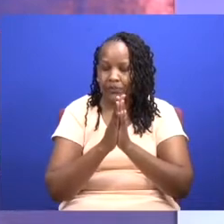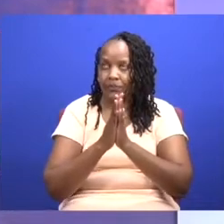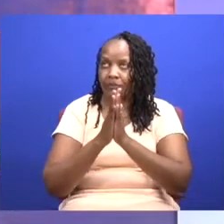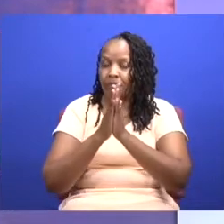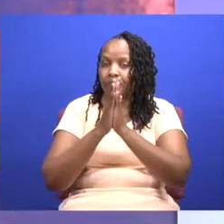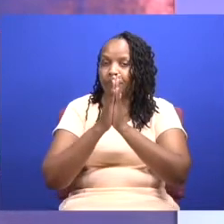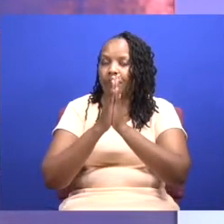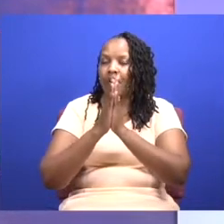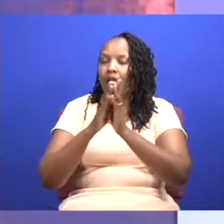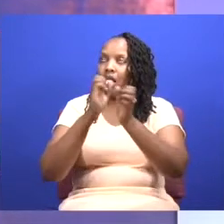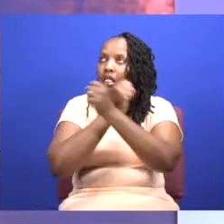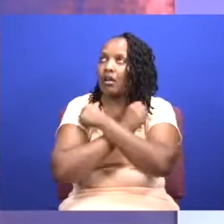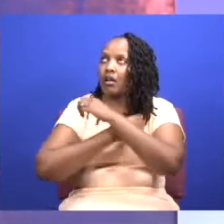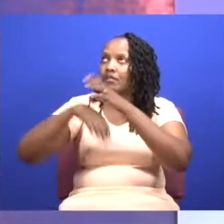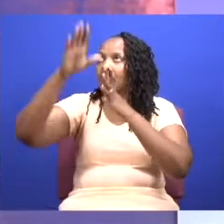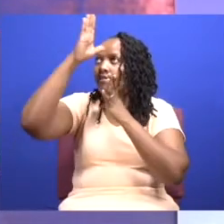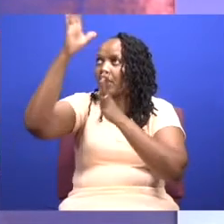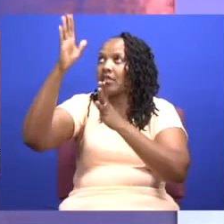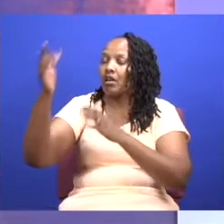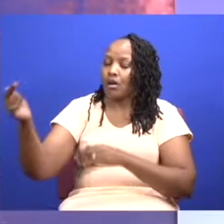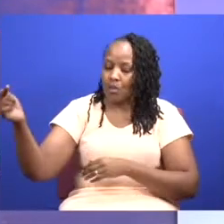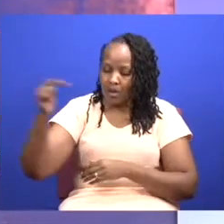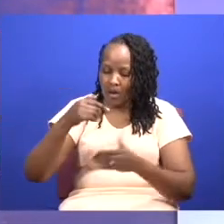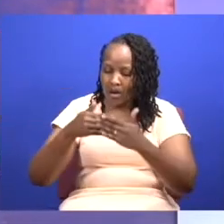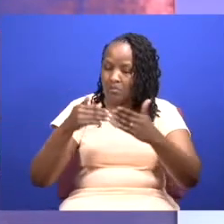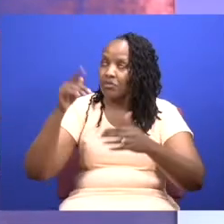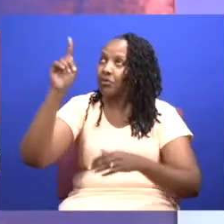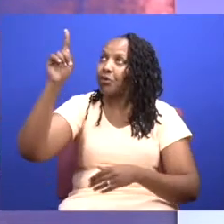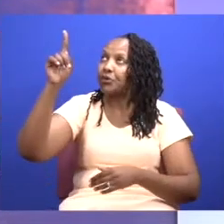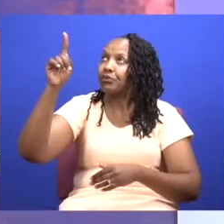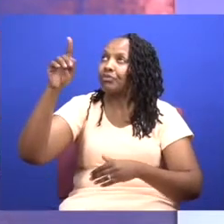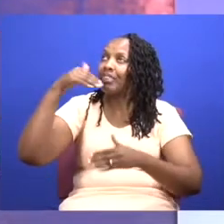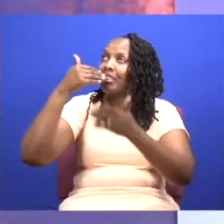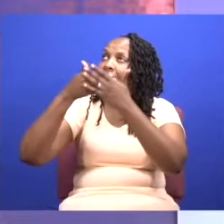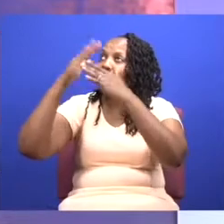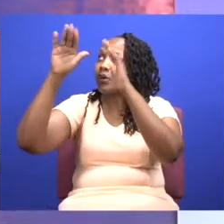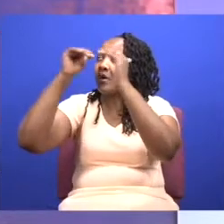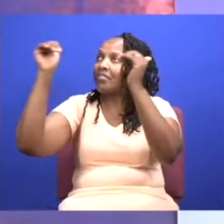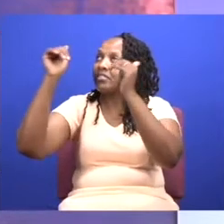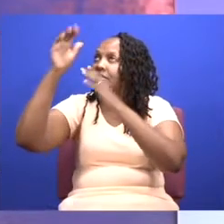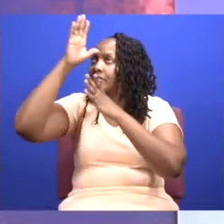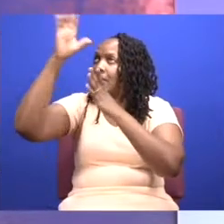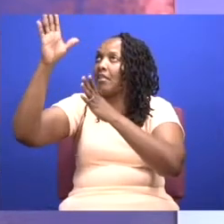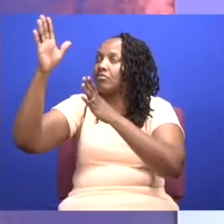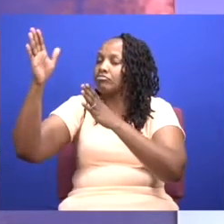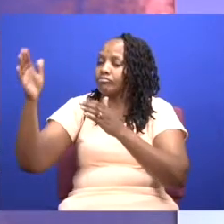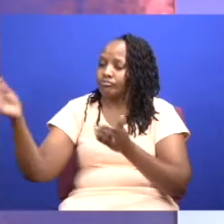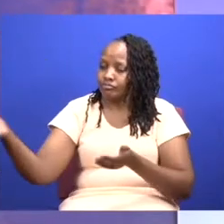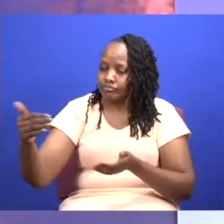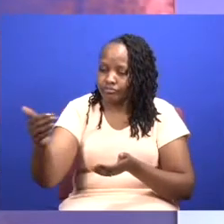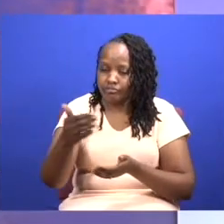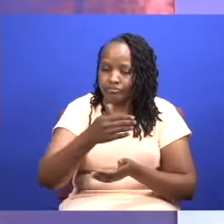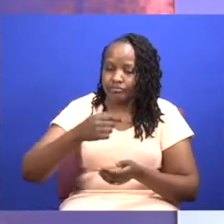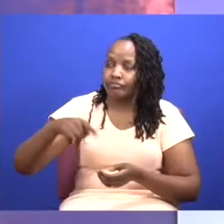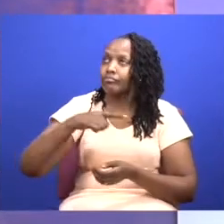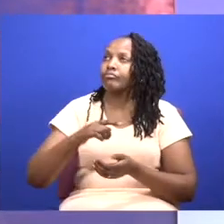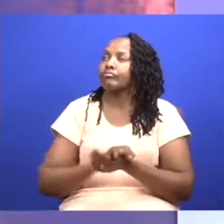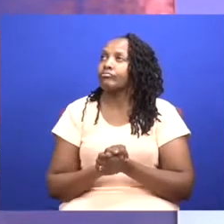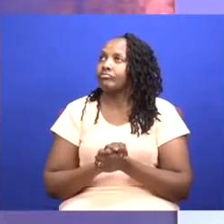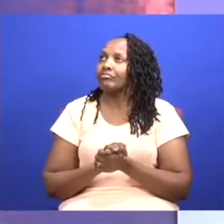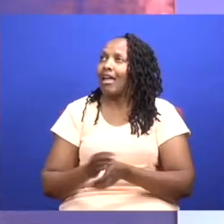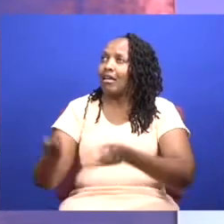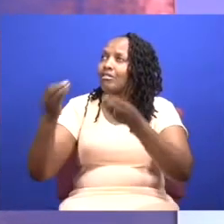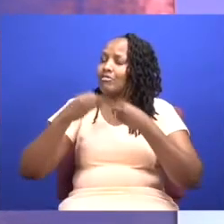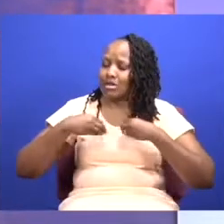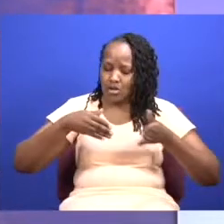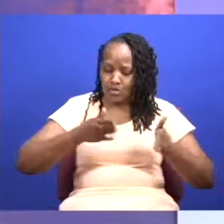Precious loving Father, we come before you this morning. Thank you, Heavenly Father, God Almighty, for gathering us and Lord, giving us this